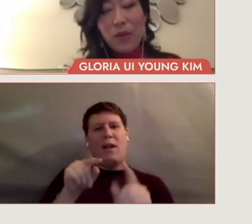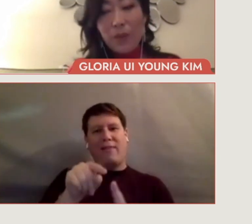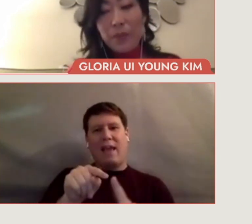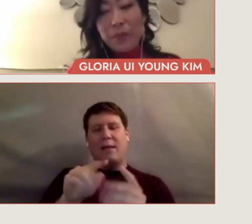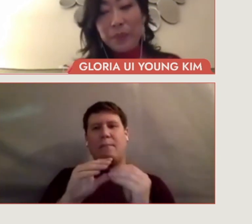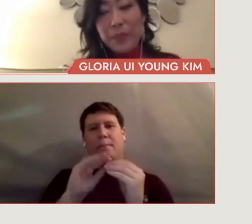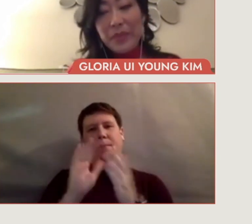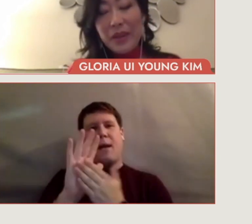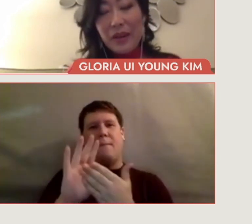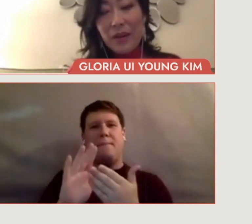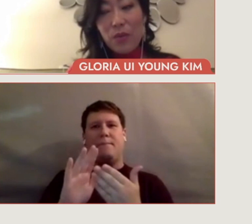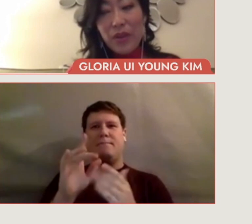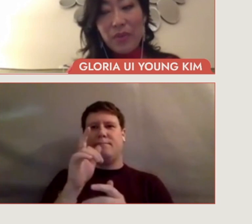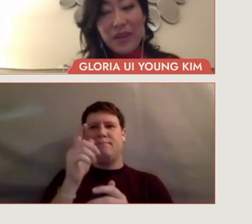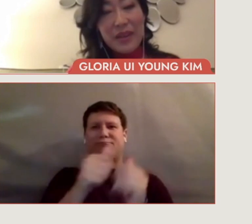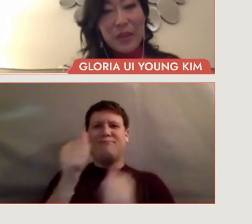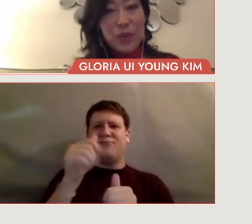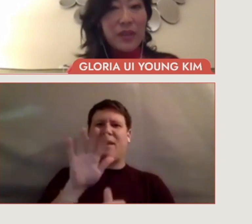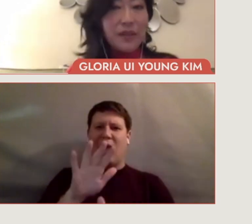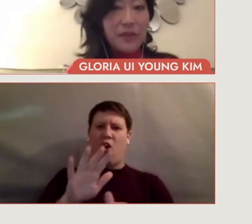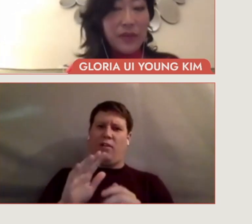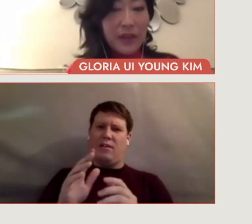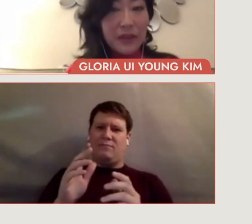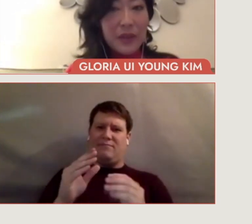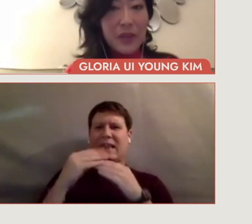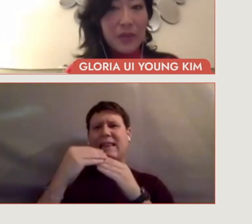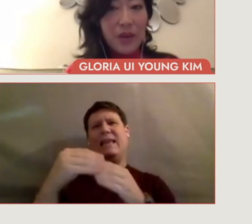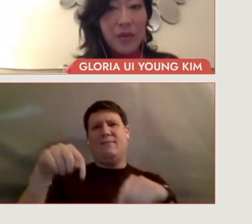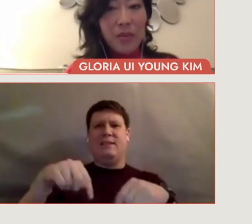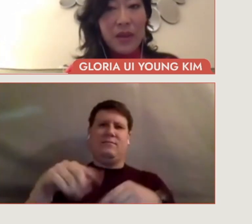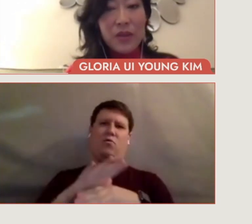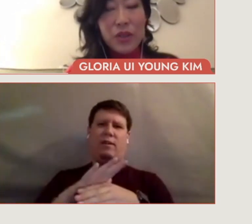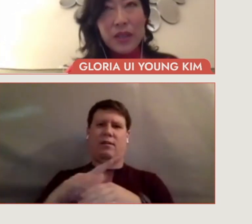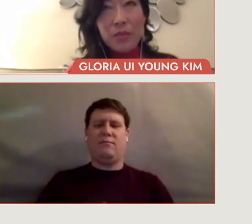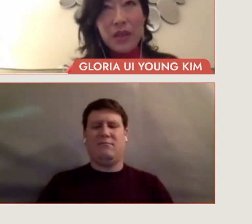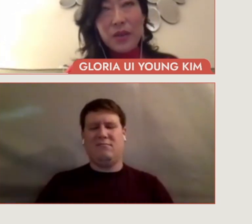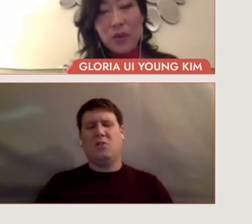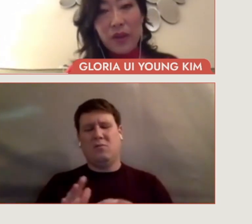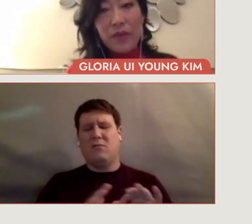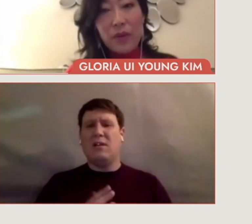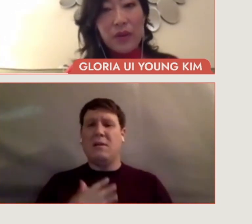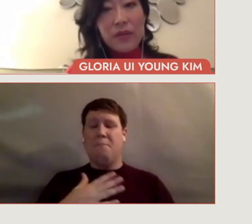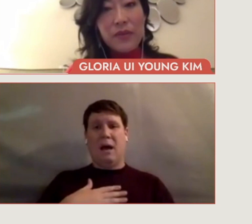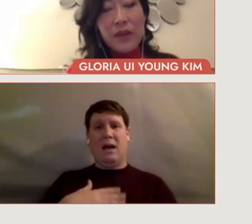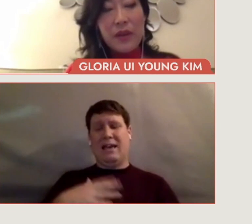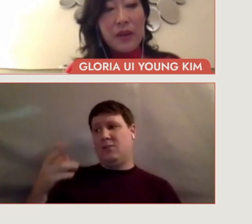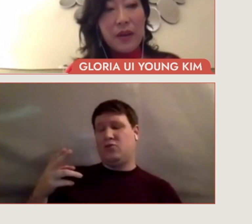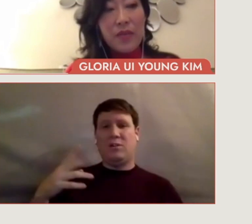know, with my history of violence and just being a survivor